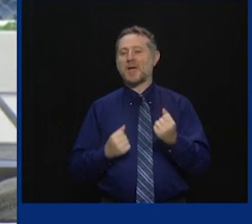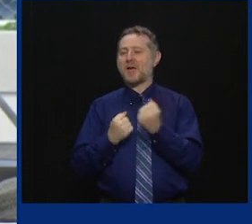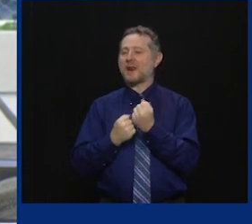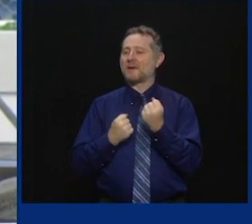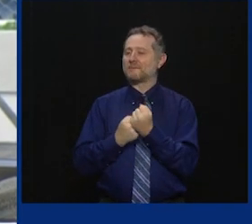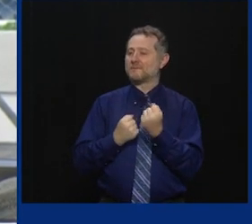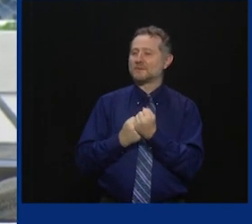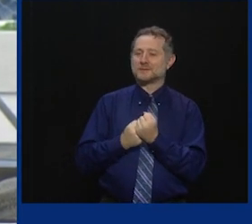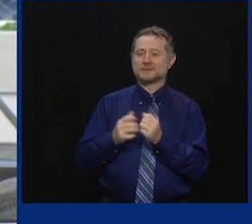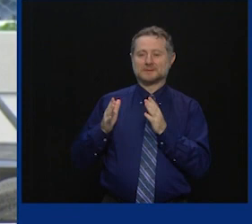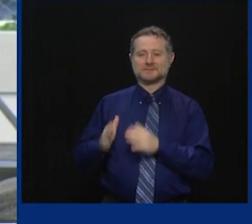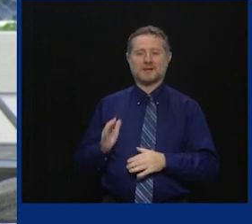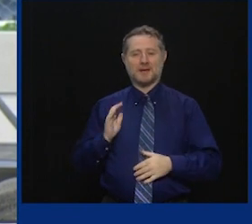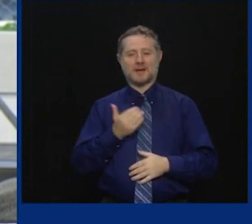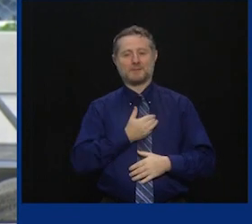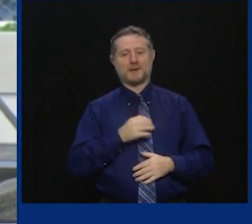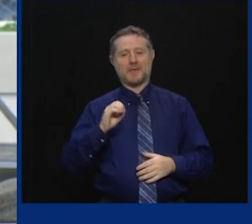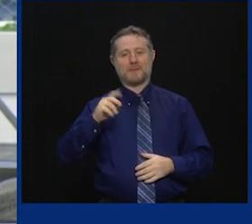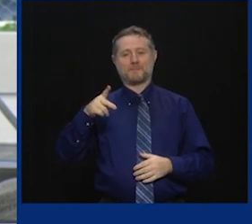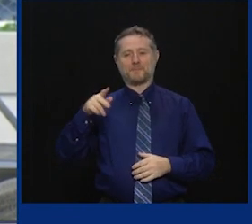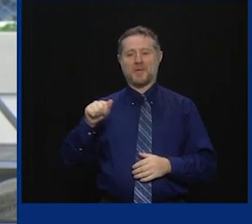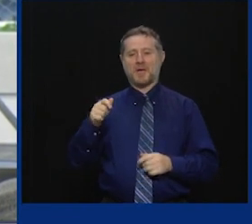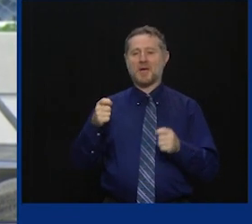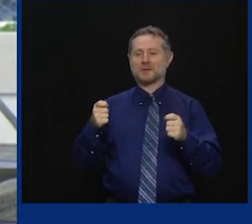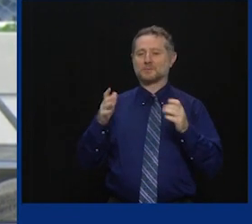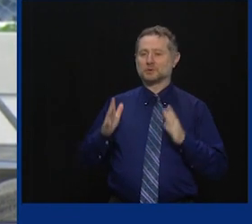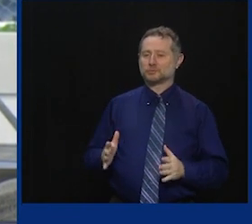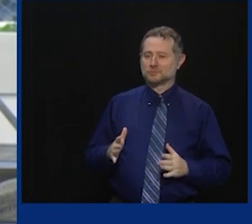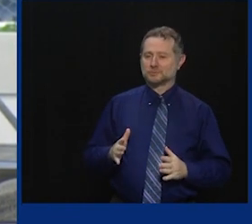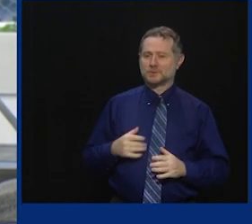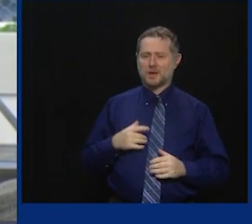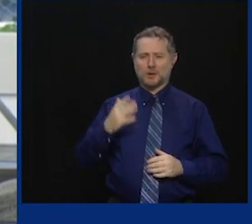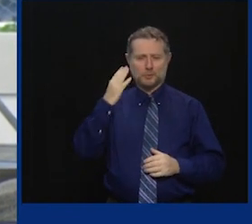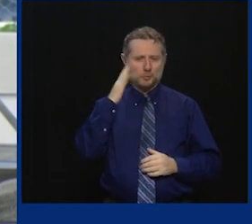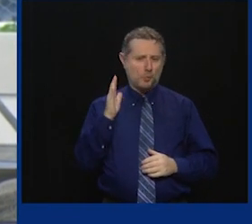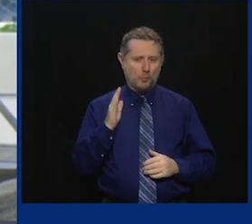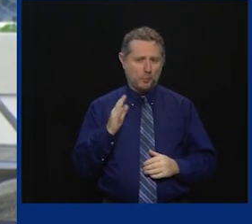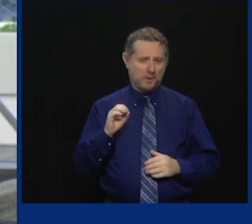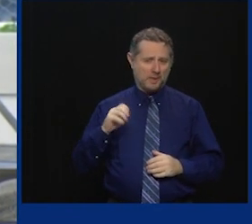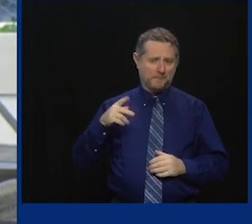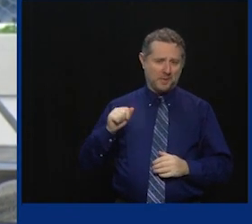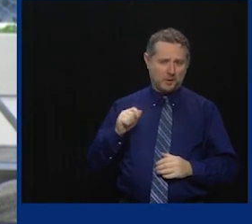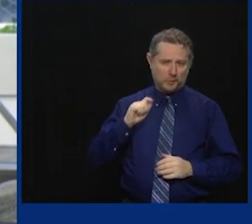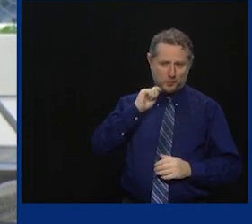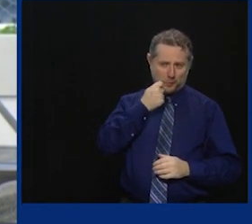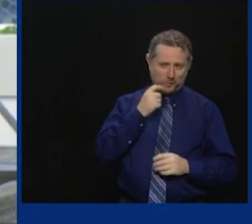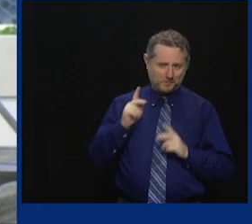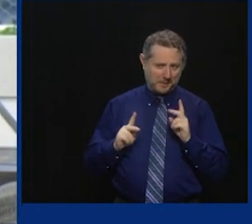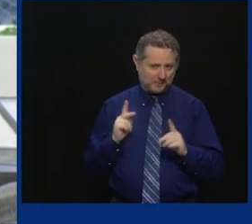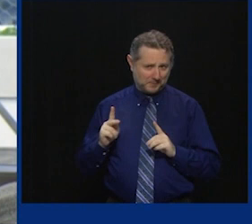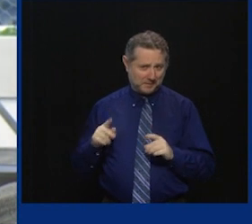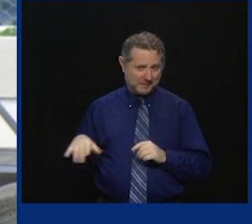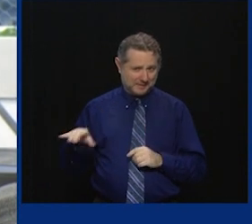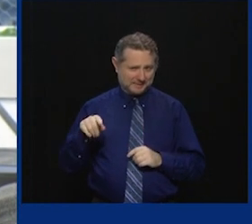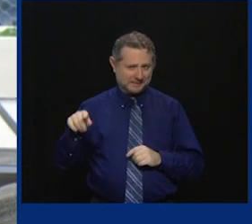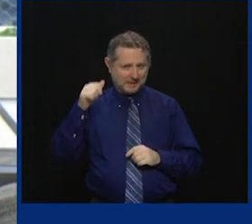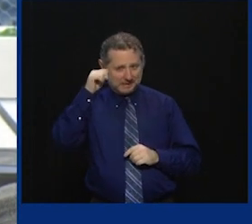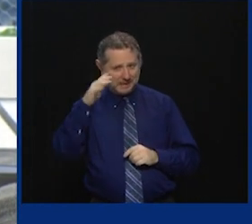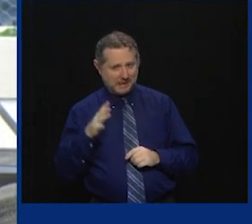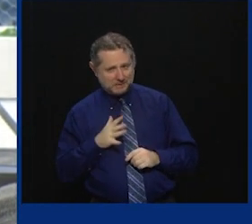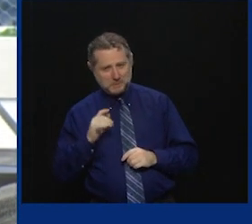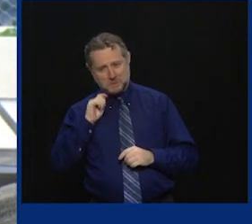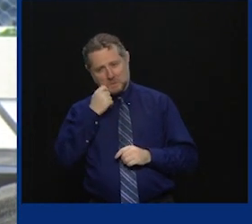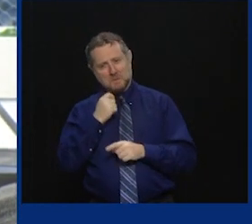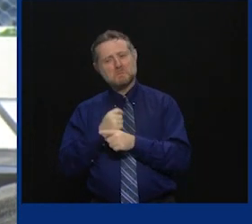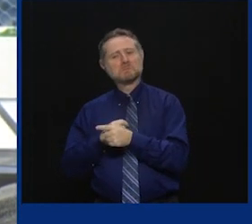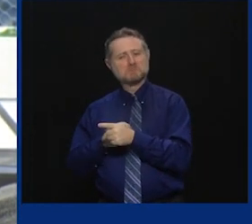our EPA Administrator. And I never knew what cool people they could be. I mean, this guy is awesome. We've had a chance to get to know him. He's taken New York State